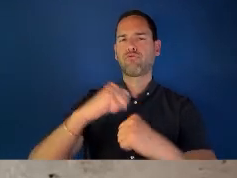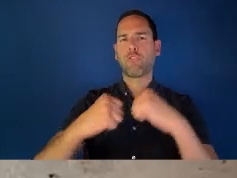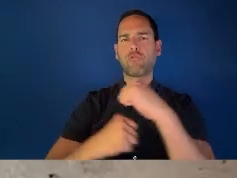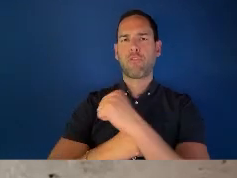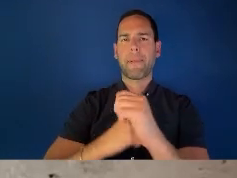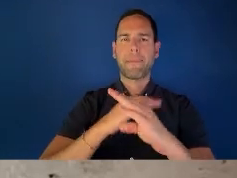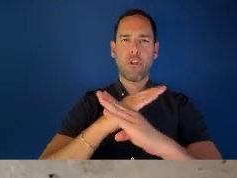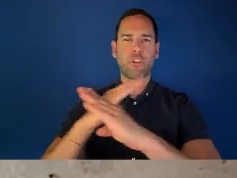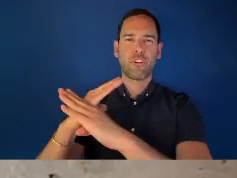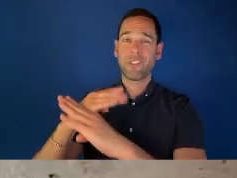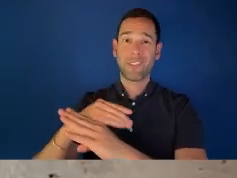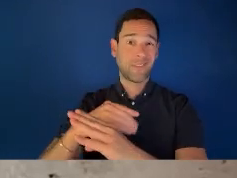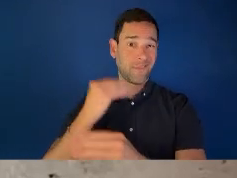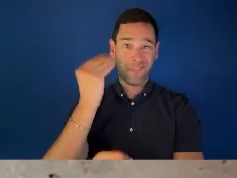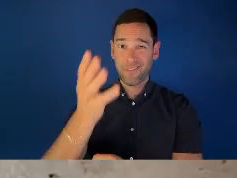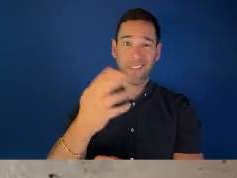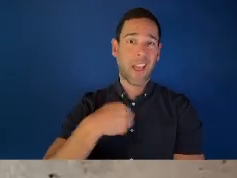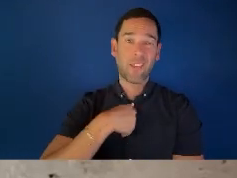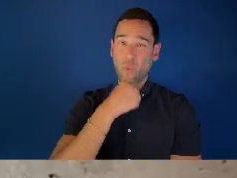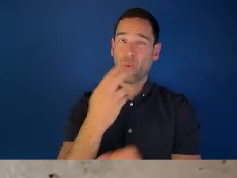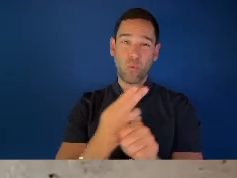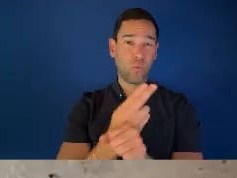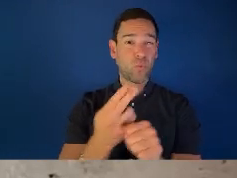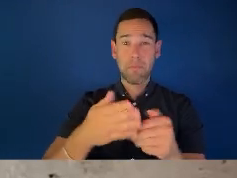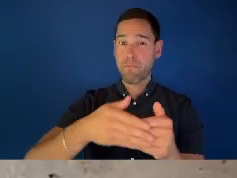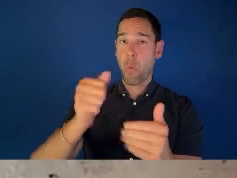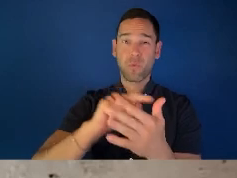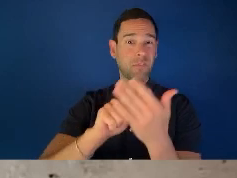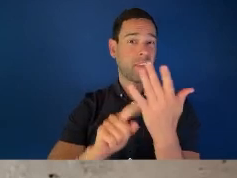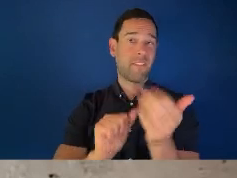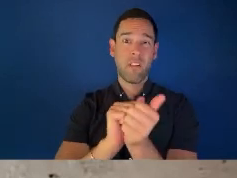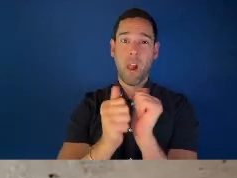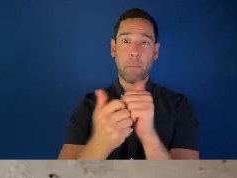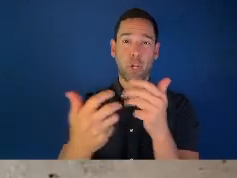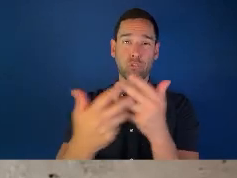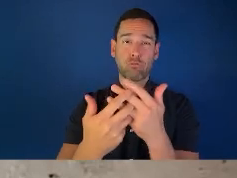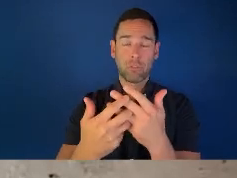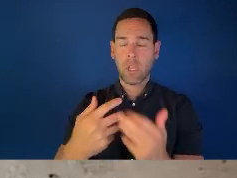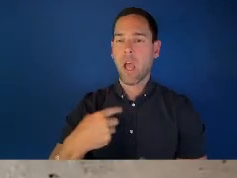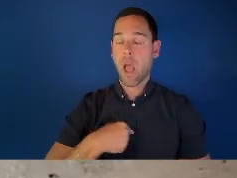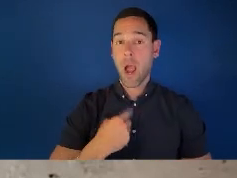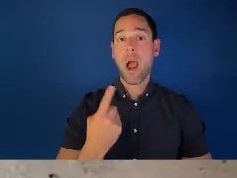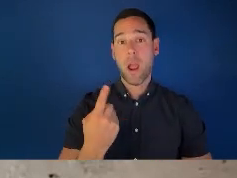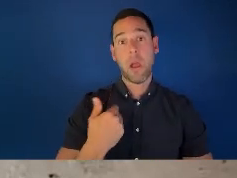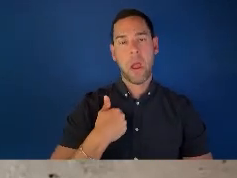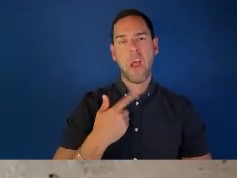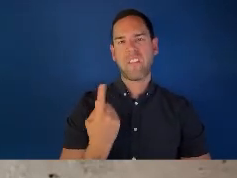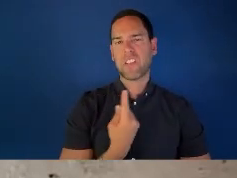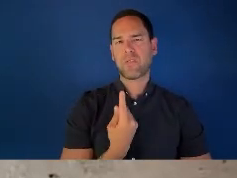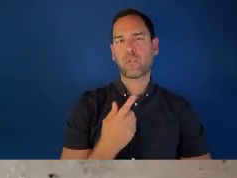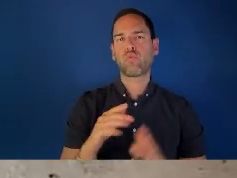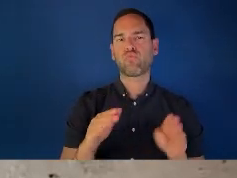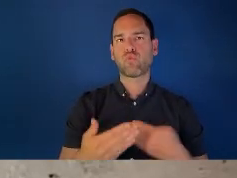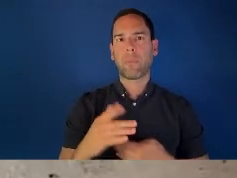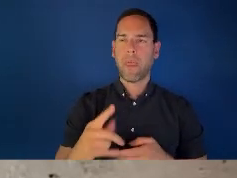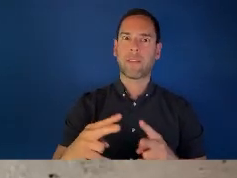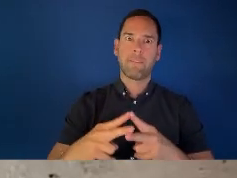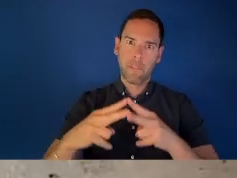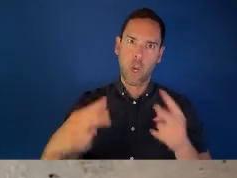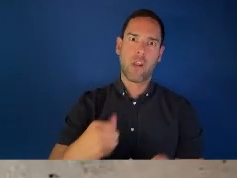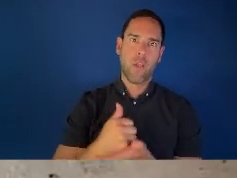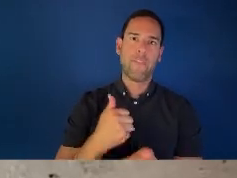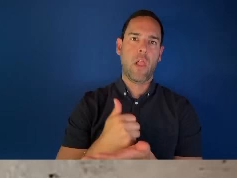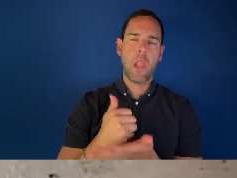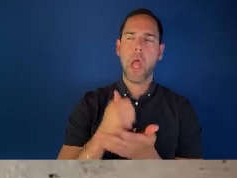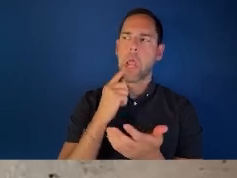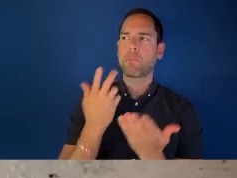really use any of my other ones, mostly because, for example, with time and a half on tests,